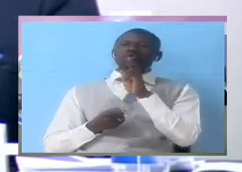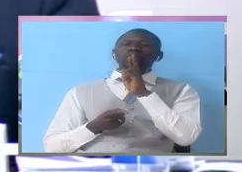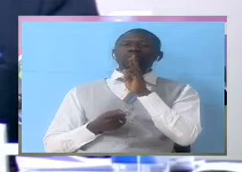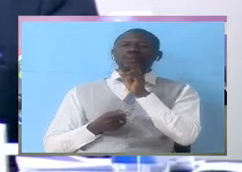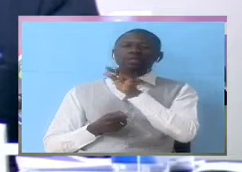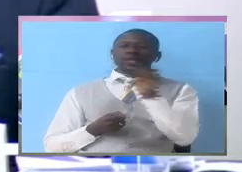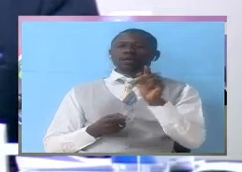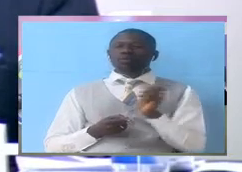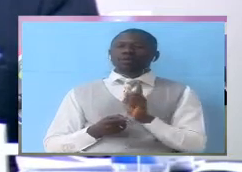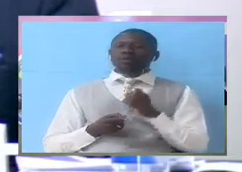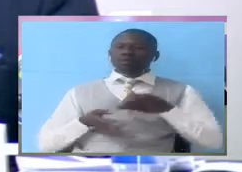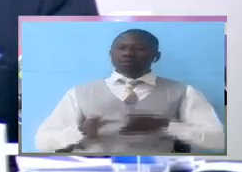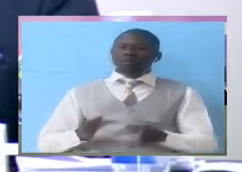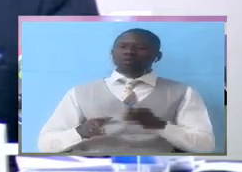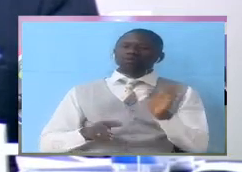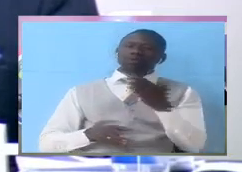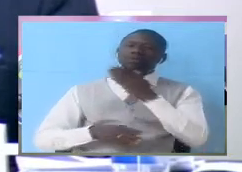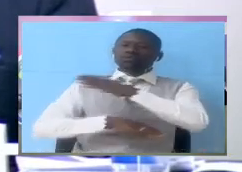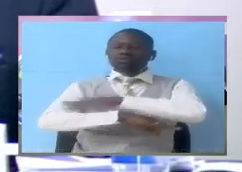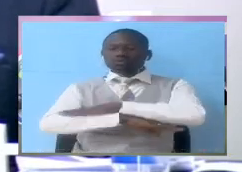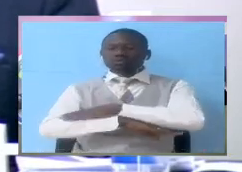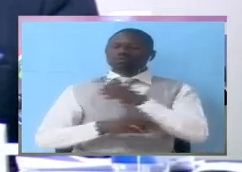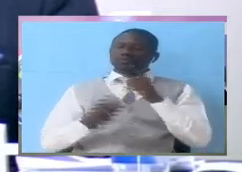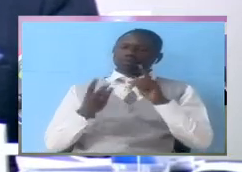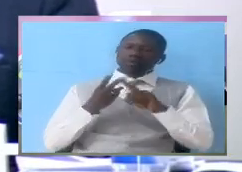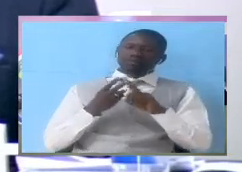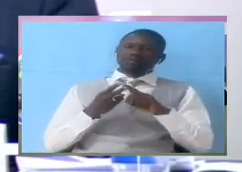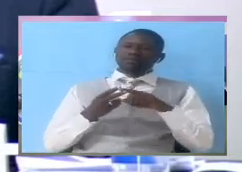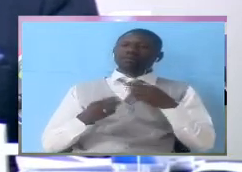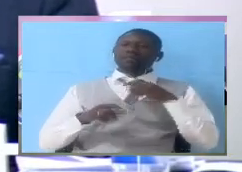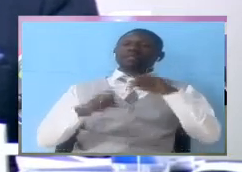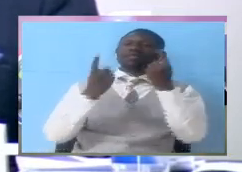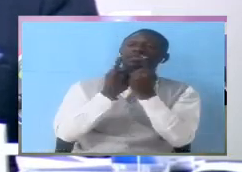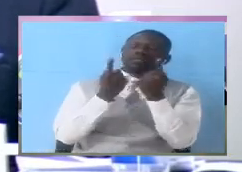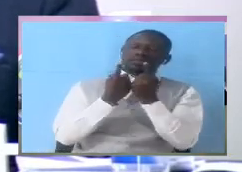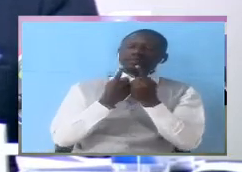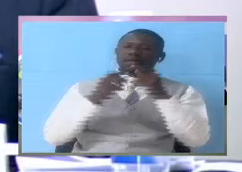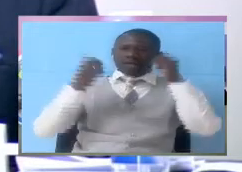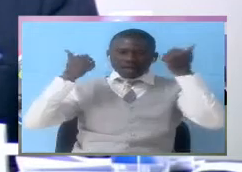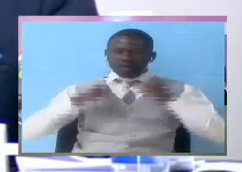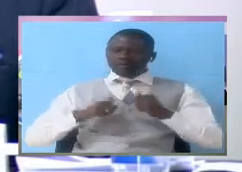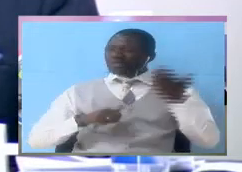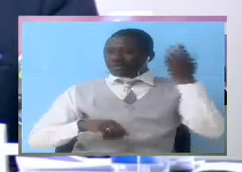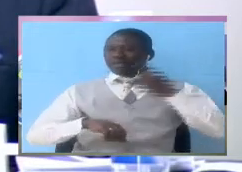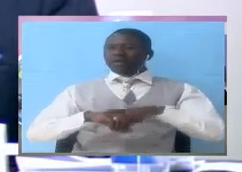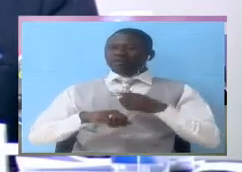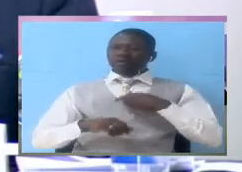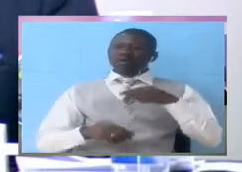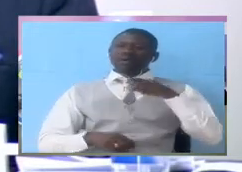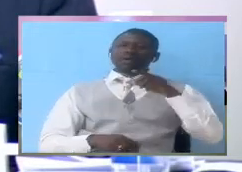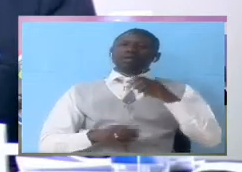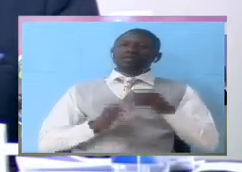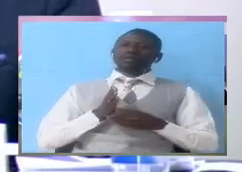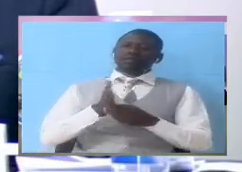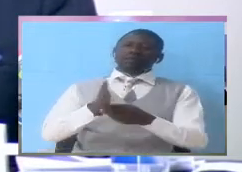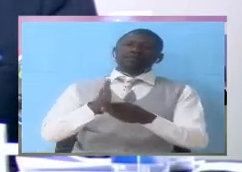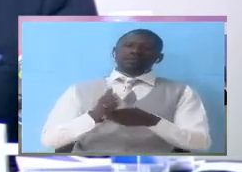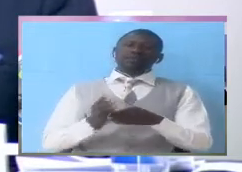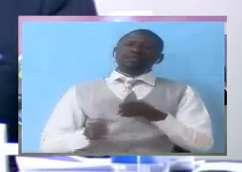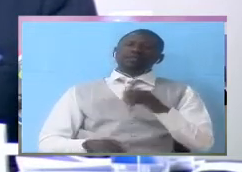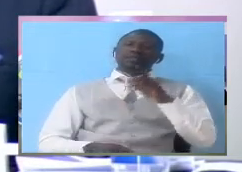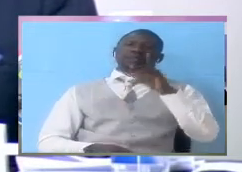information, I mean, some of the events that happened while you are Deputy DG of the NIA, de